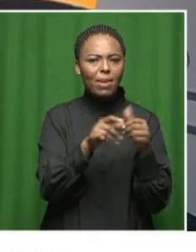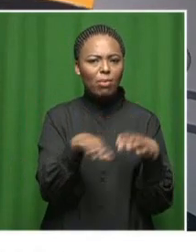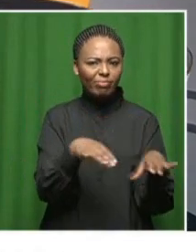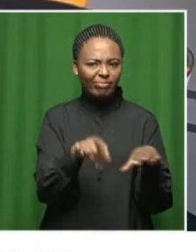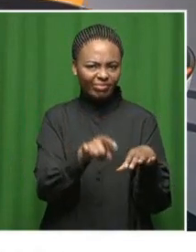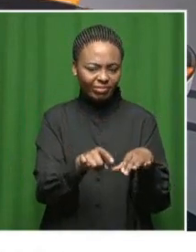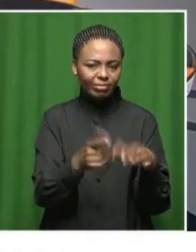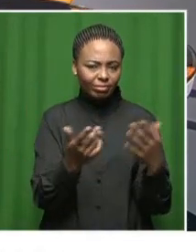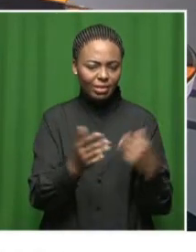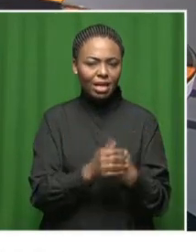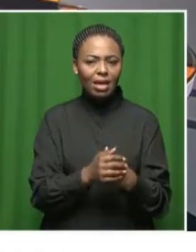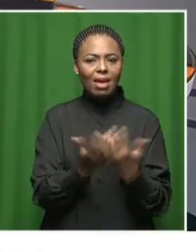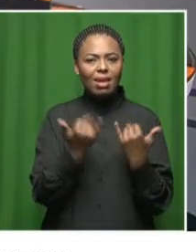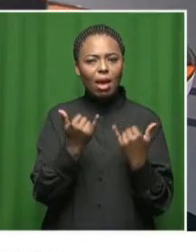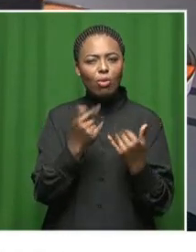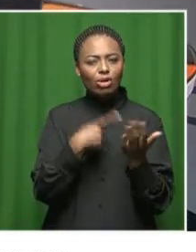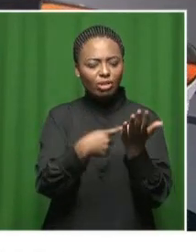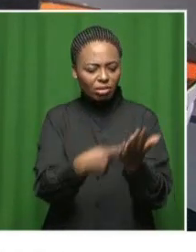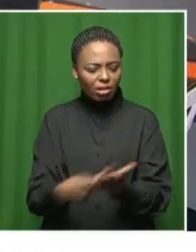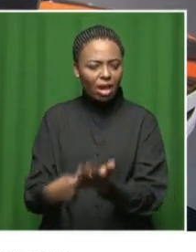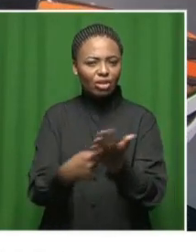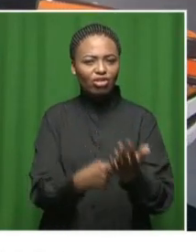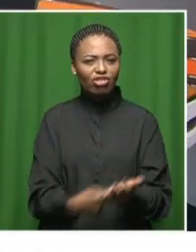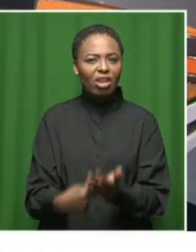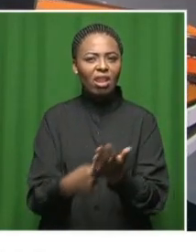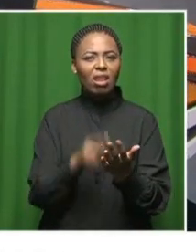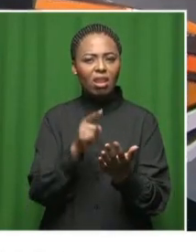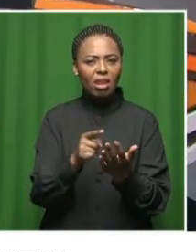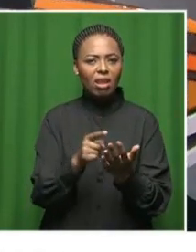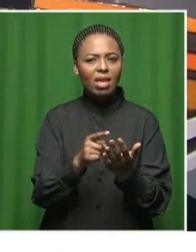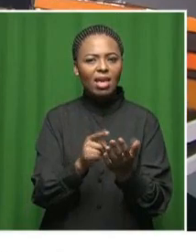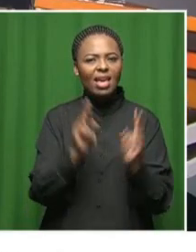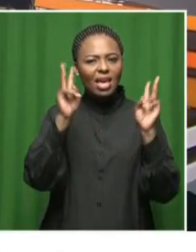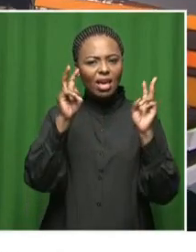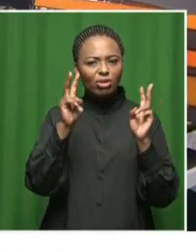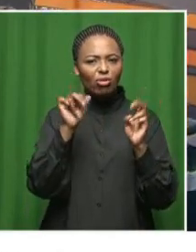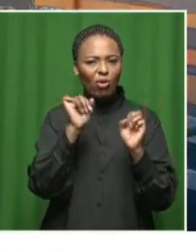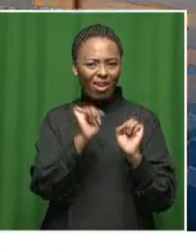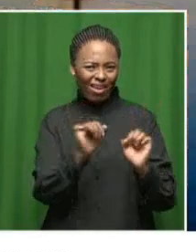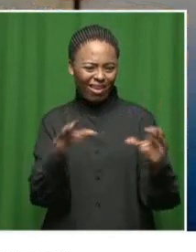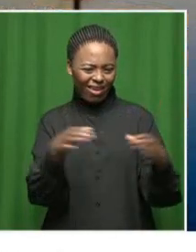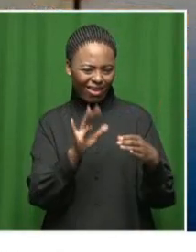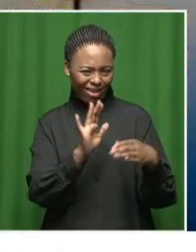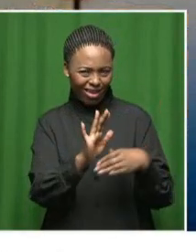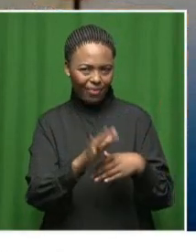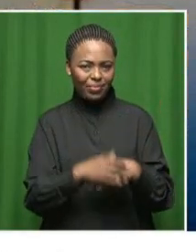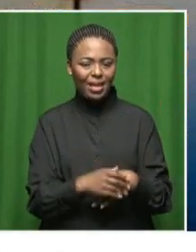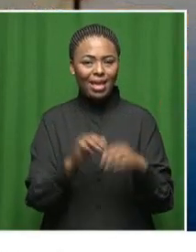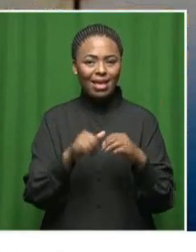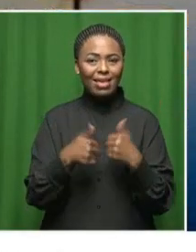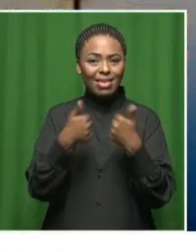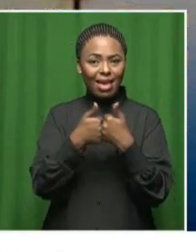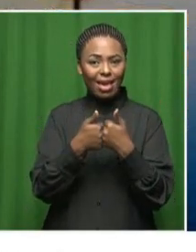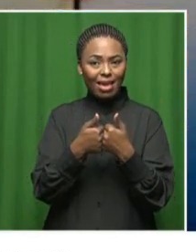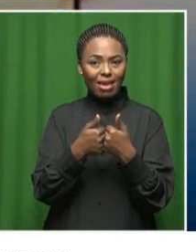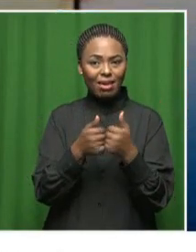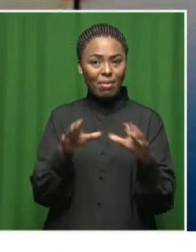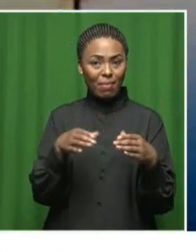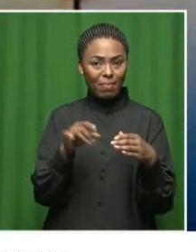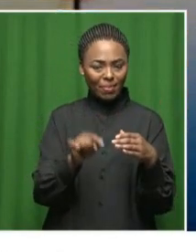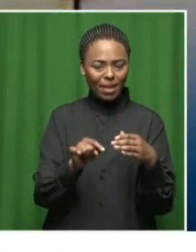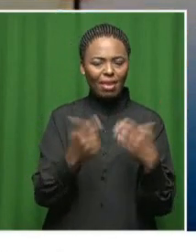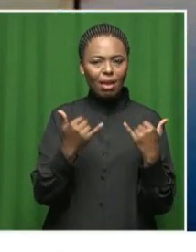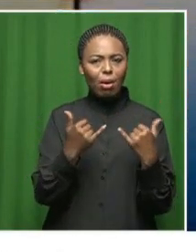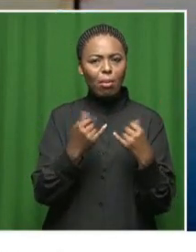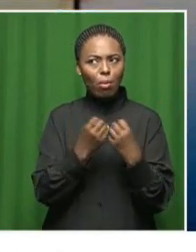panel discussions were more aimed towards the industry, and game jams were aimed towards people who are